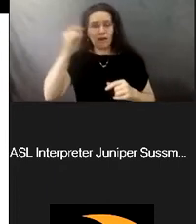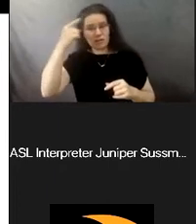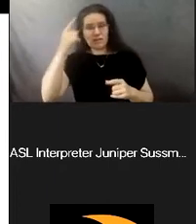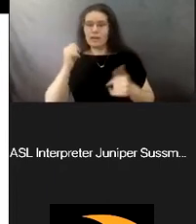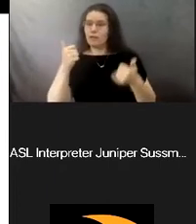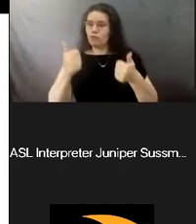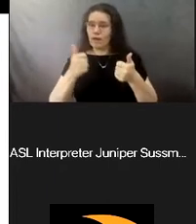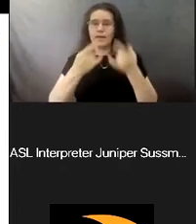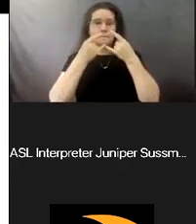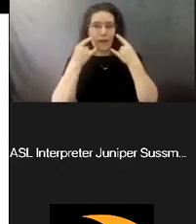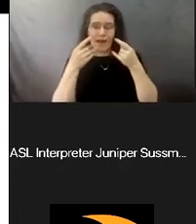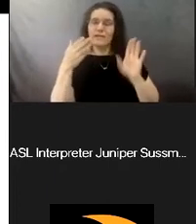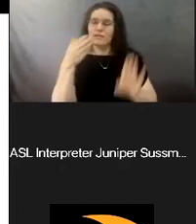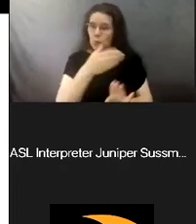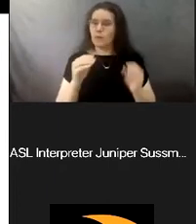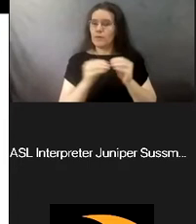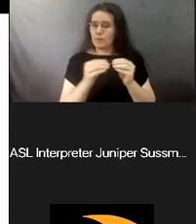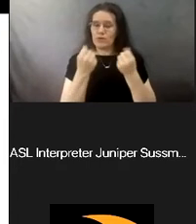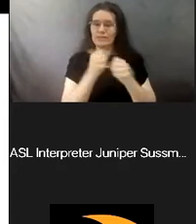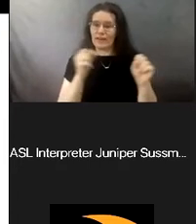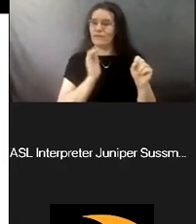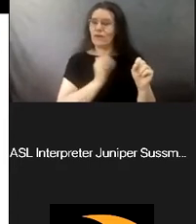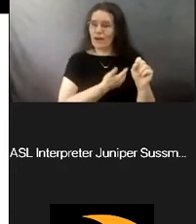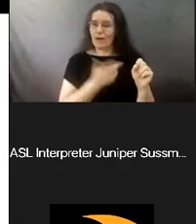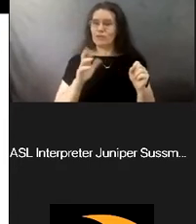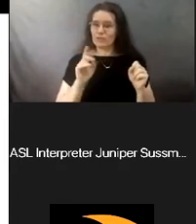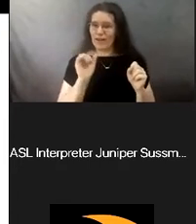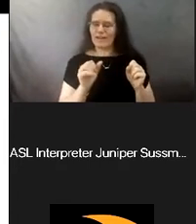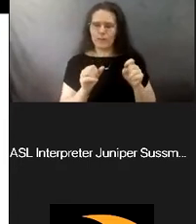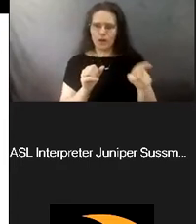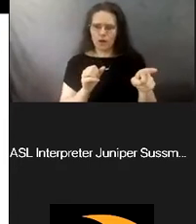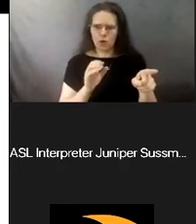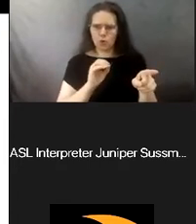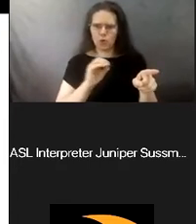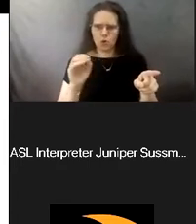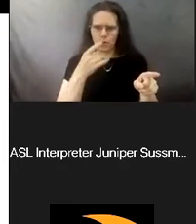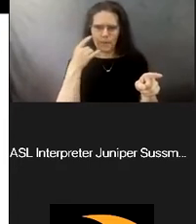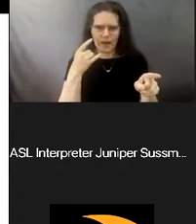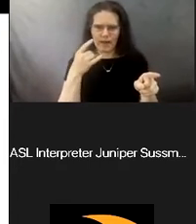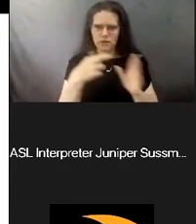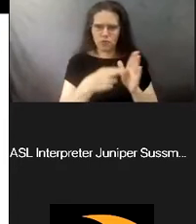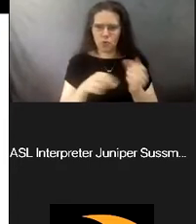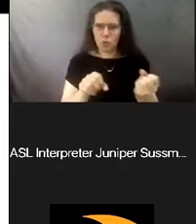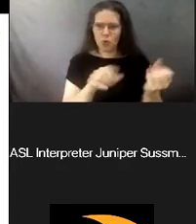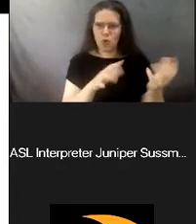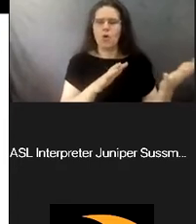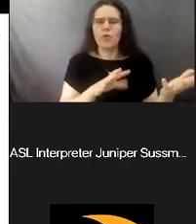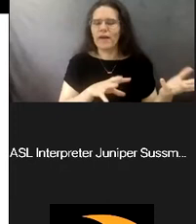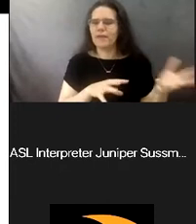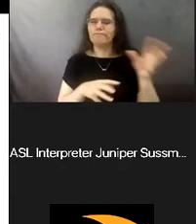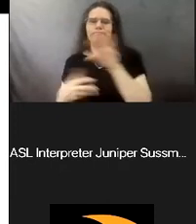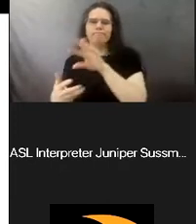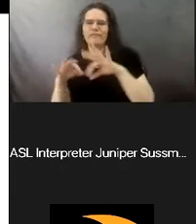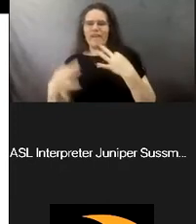be safer for their daughter, and now that's removed, I mean, the whole apple cart just got toppled over. So I think the biggest thing